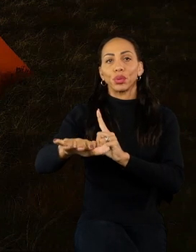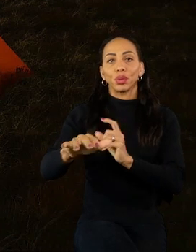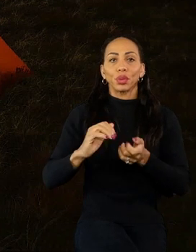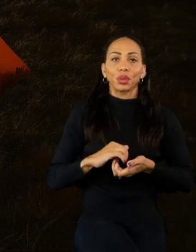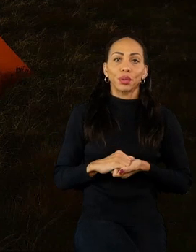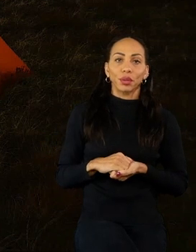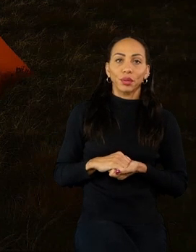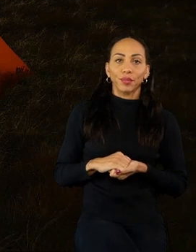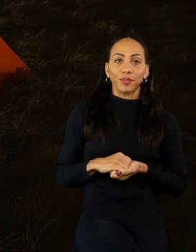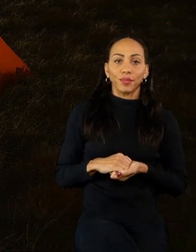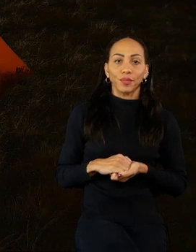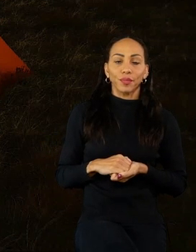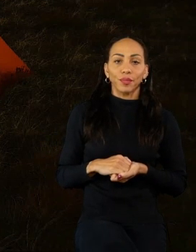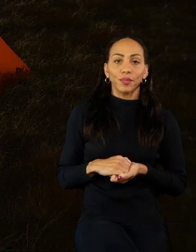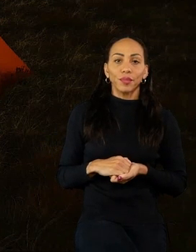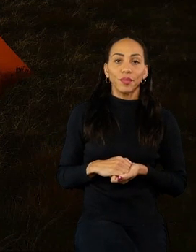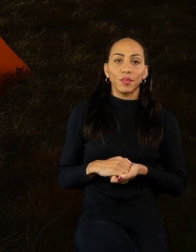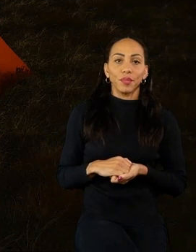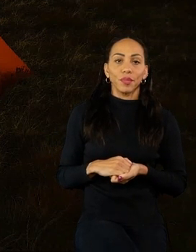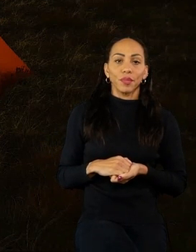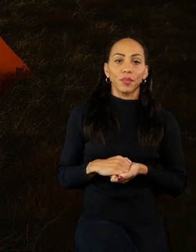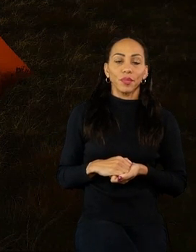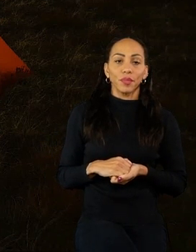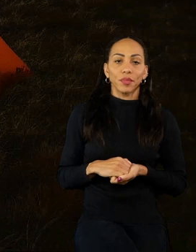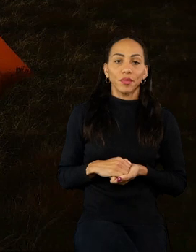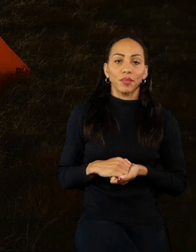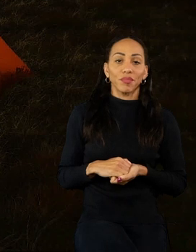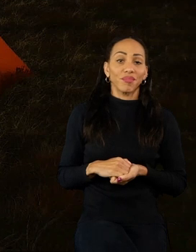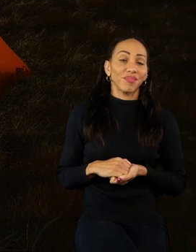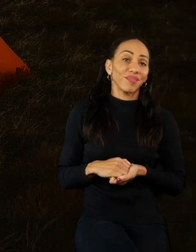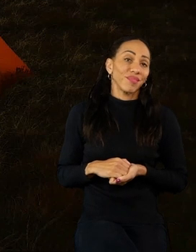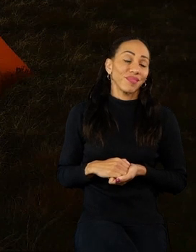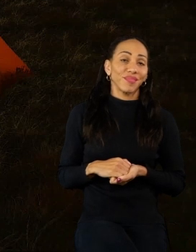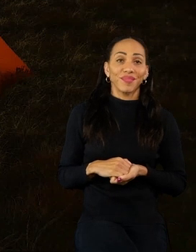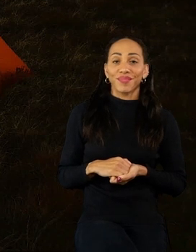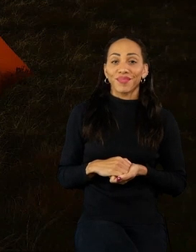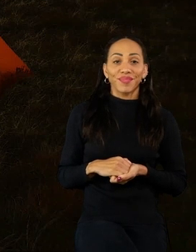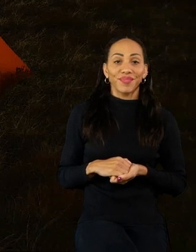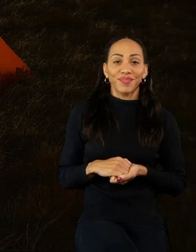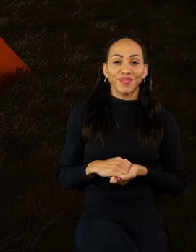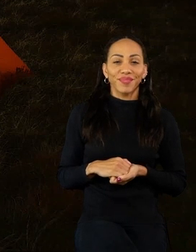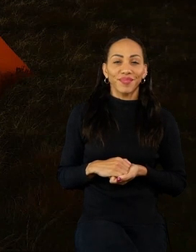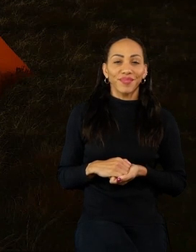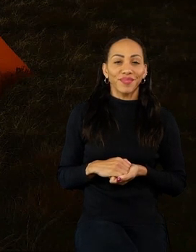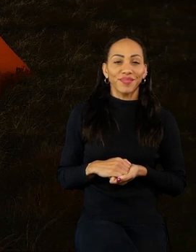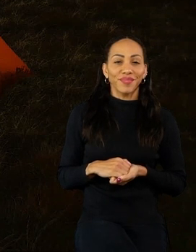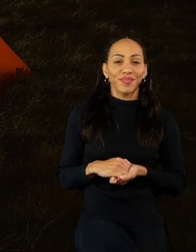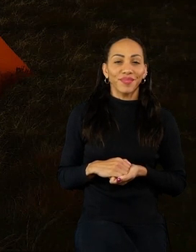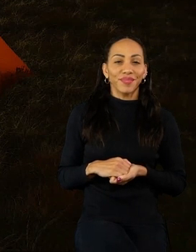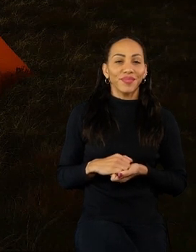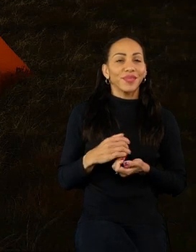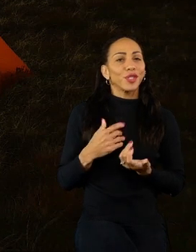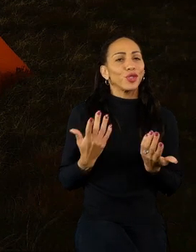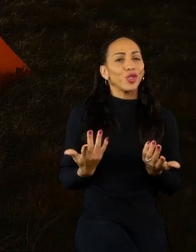So that's really, it's about thinking through understanding what you could possibly do with all these layers of video, and so understanding